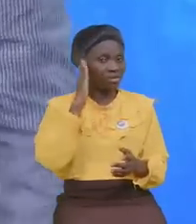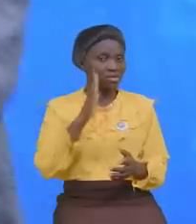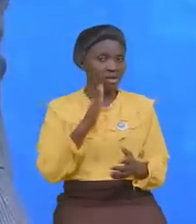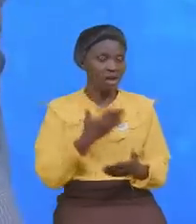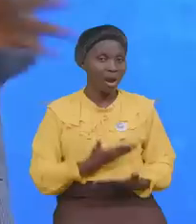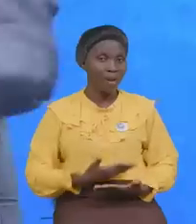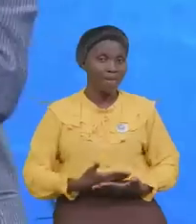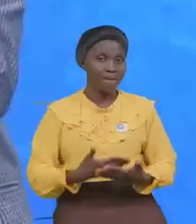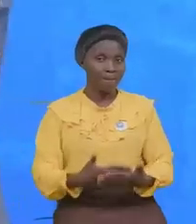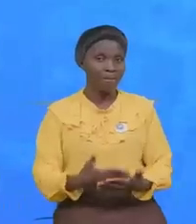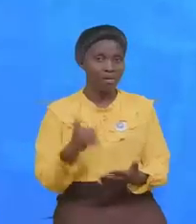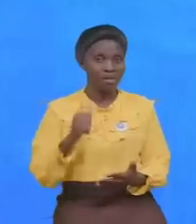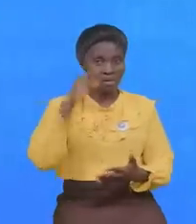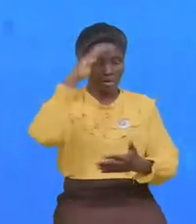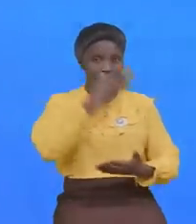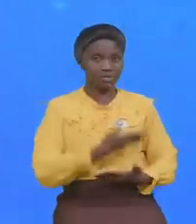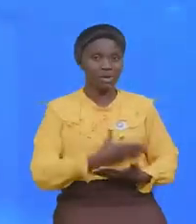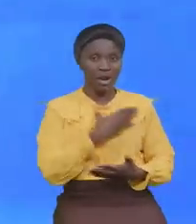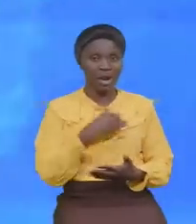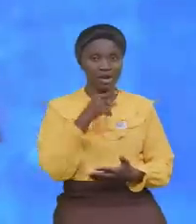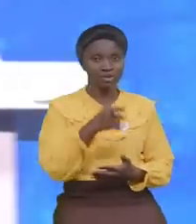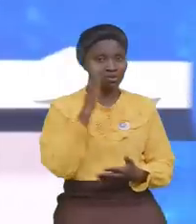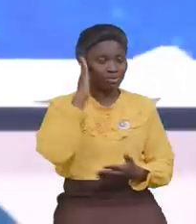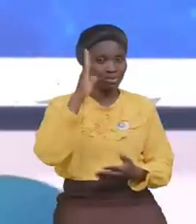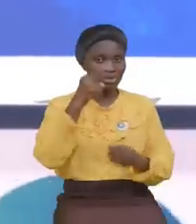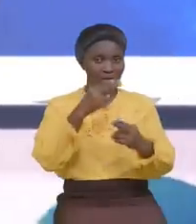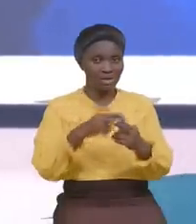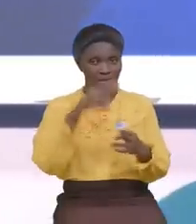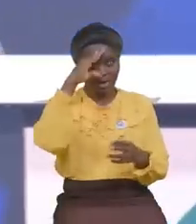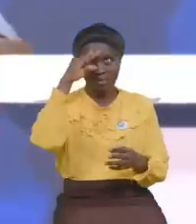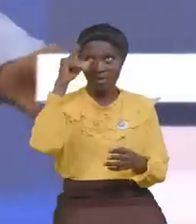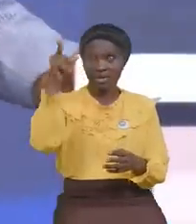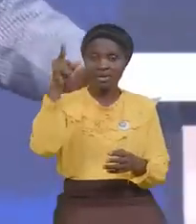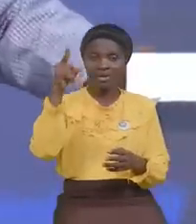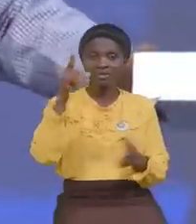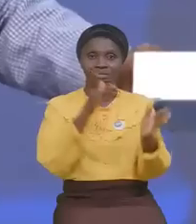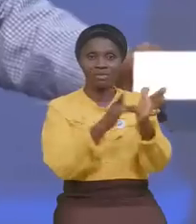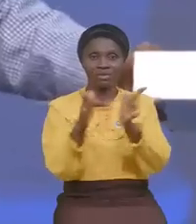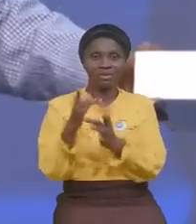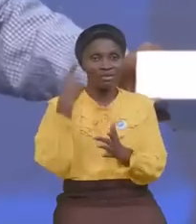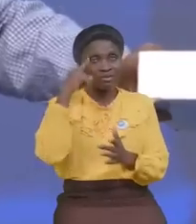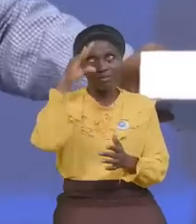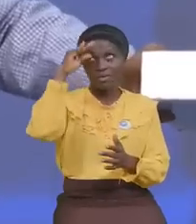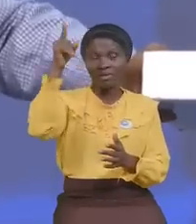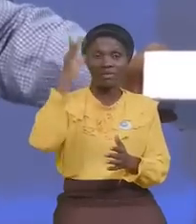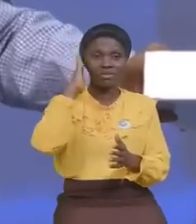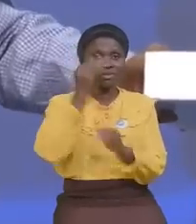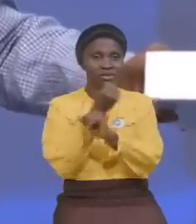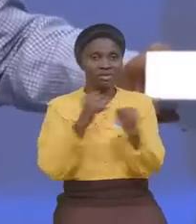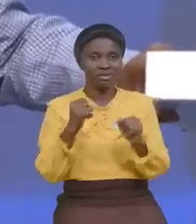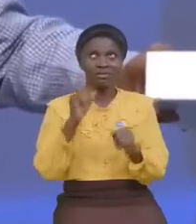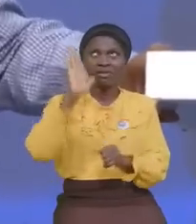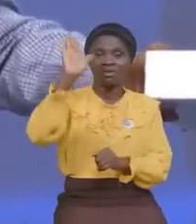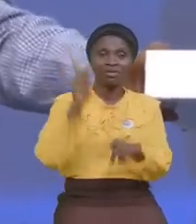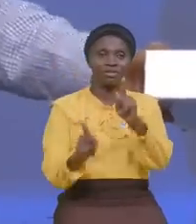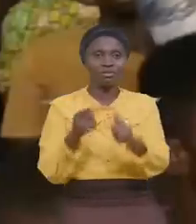his name Jesus, for he shall save his people from